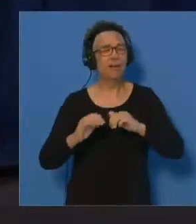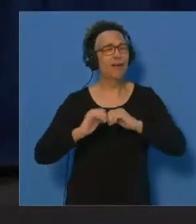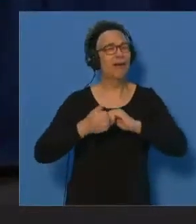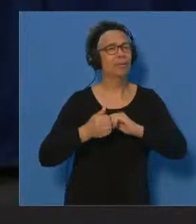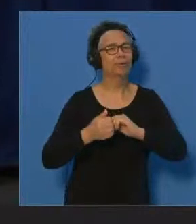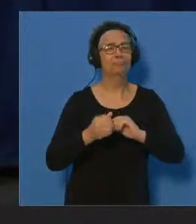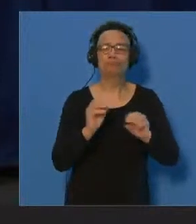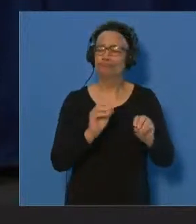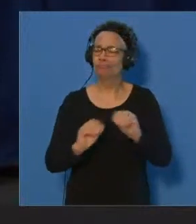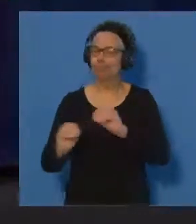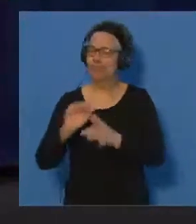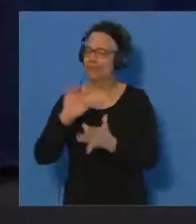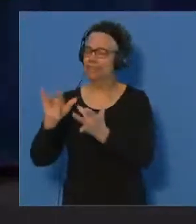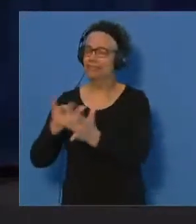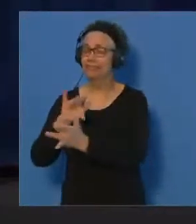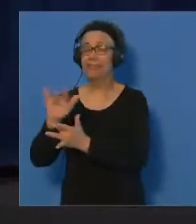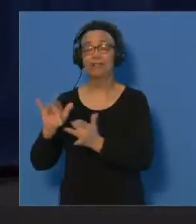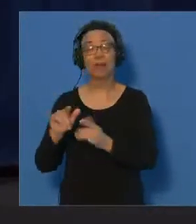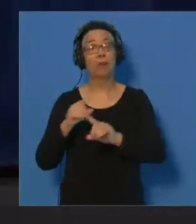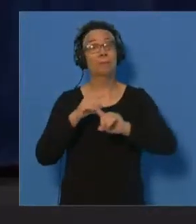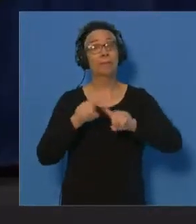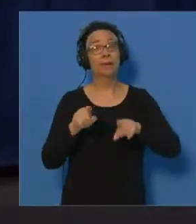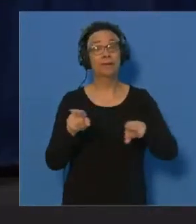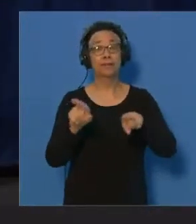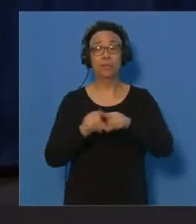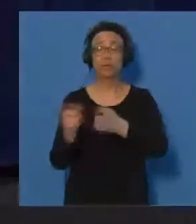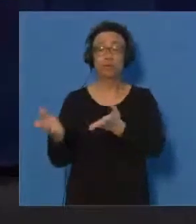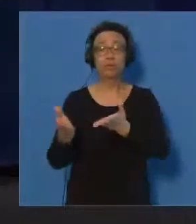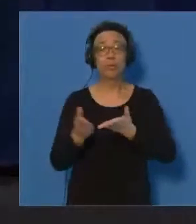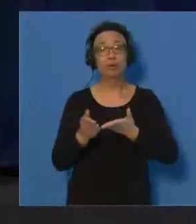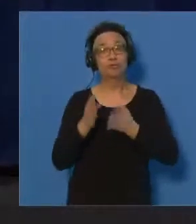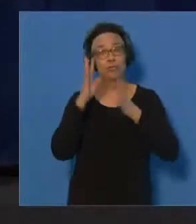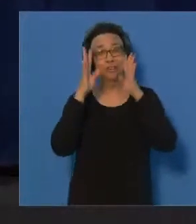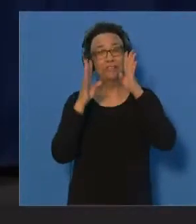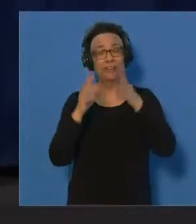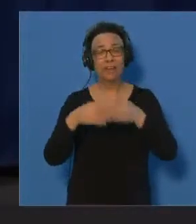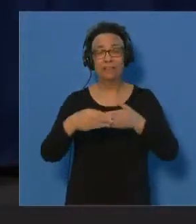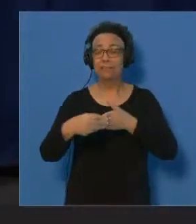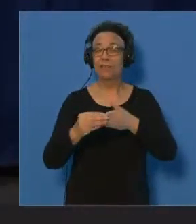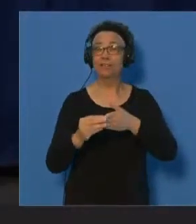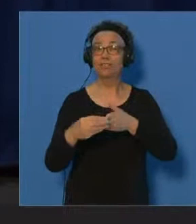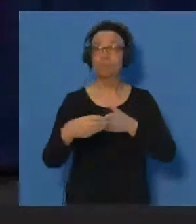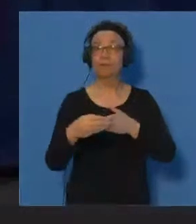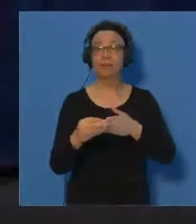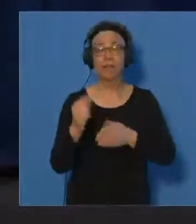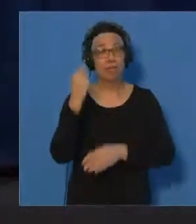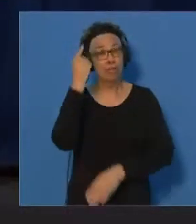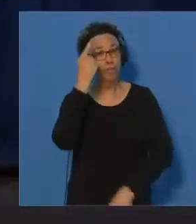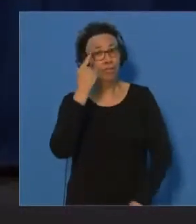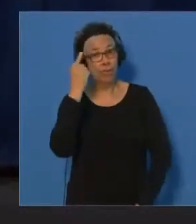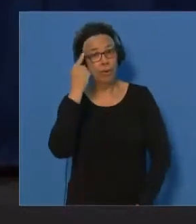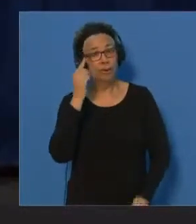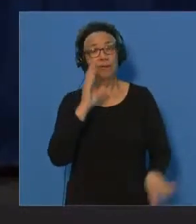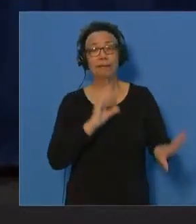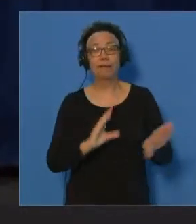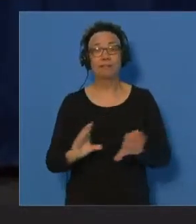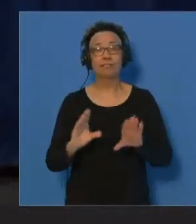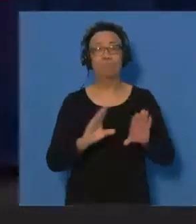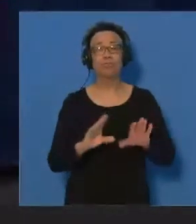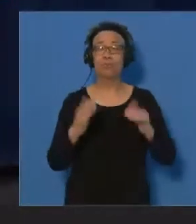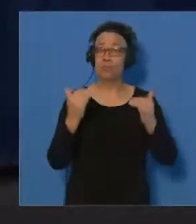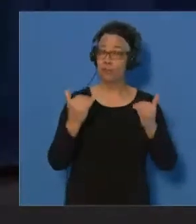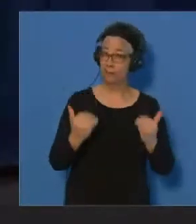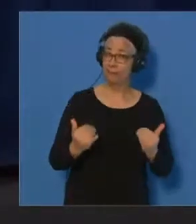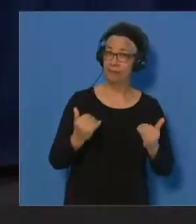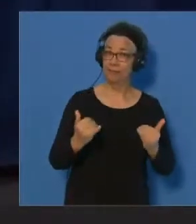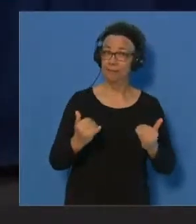Each other. It has also brought forth innovation and flexibility in thought and deed. Today,